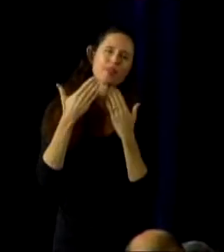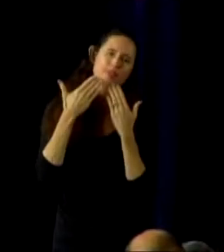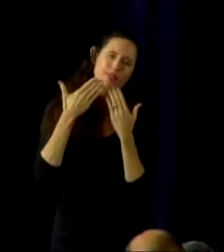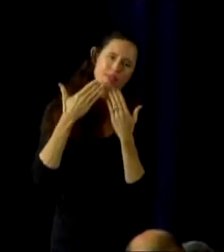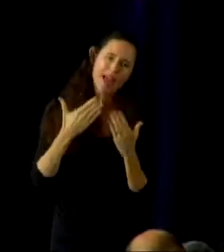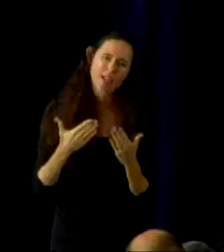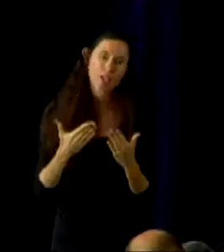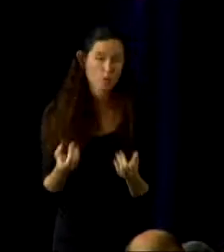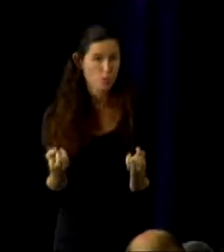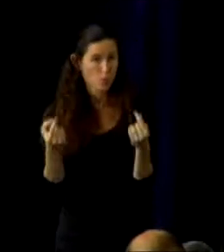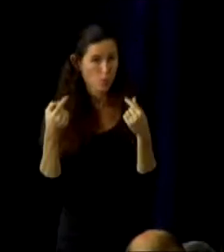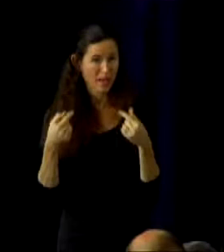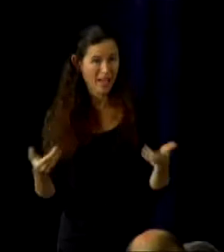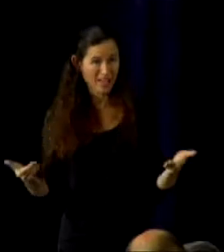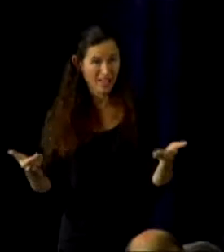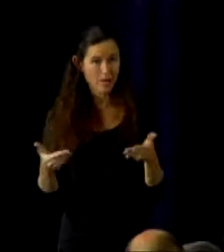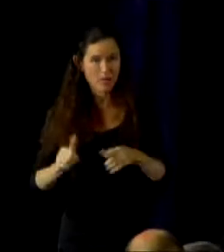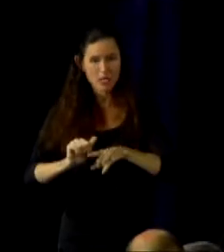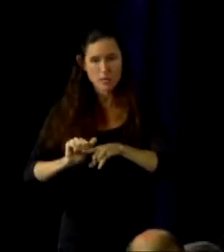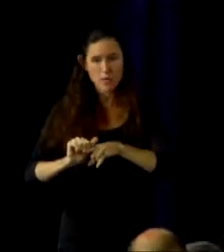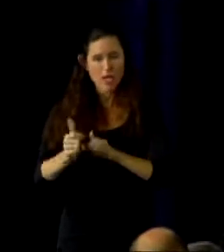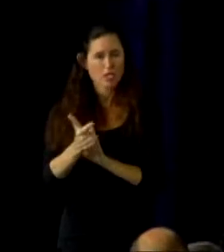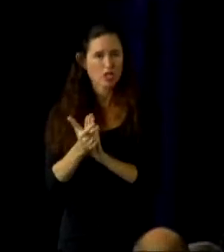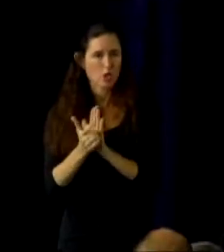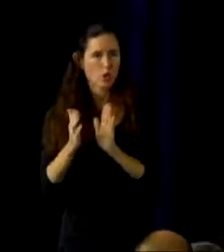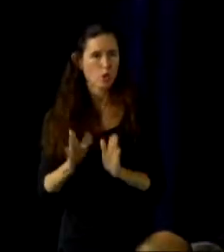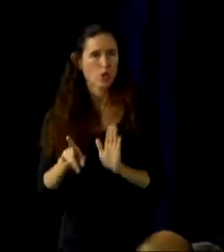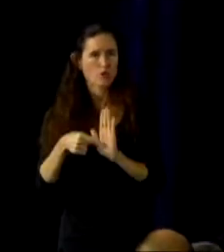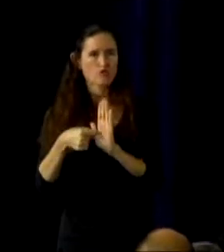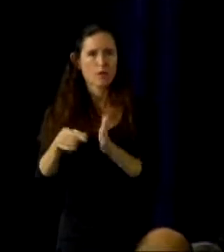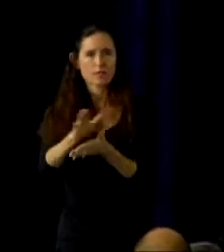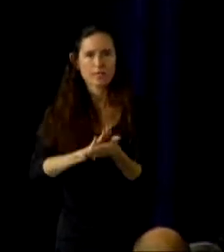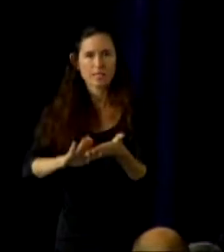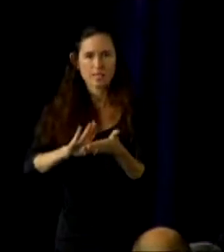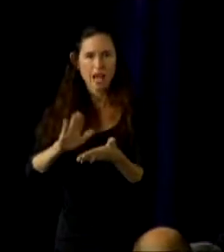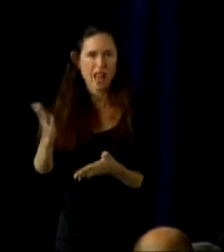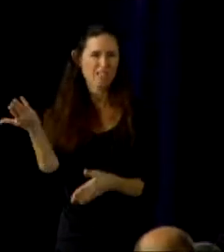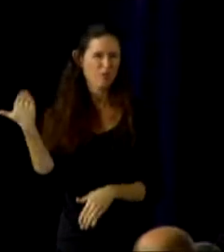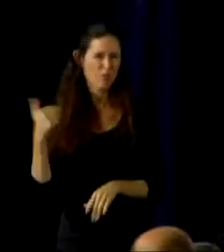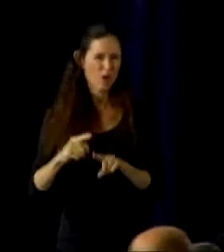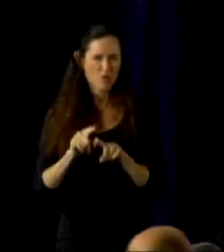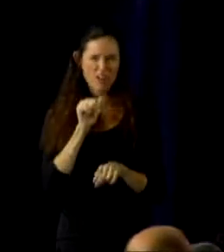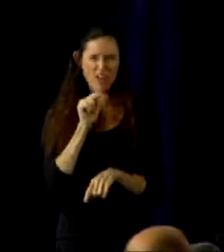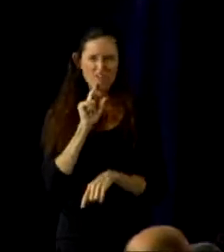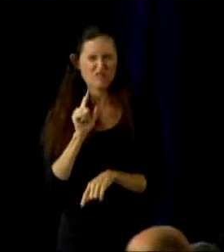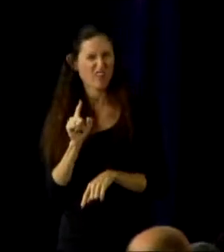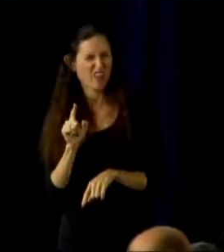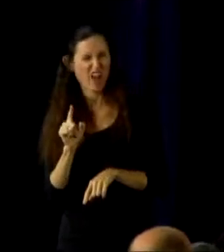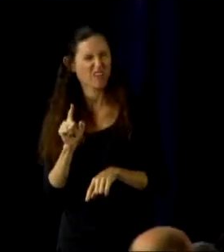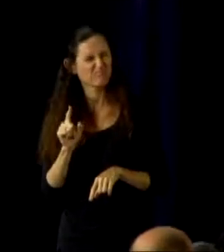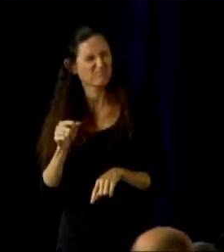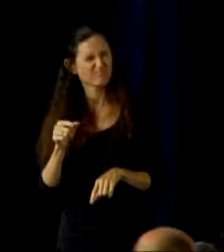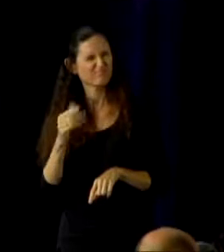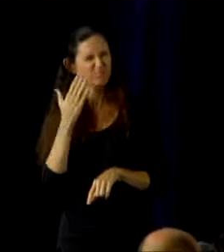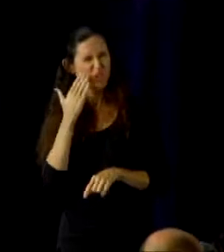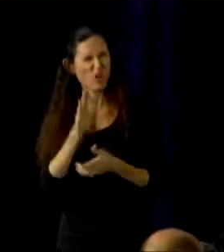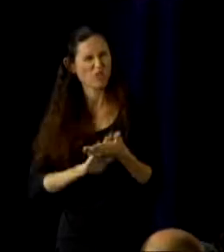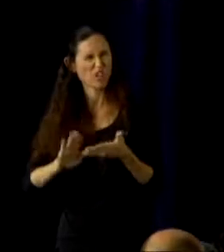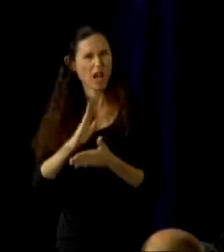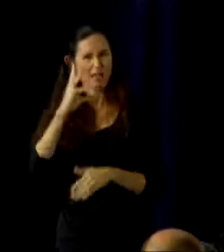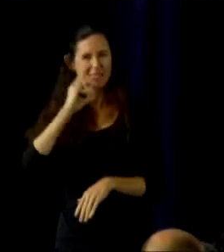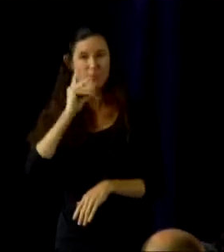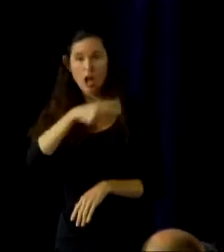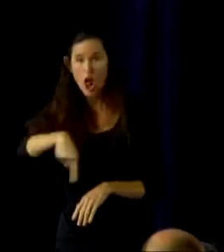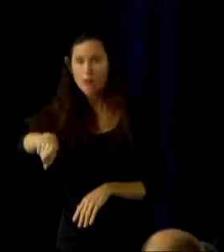As I said, I came in here as a practicing lawyer who had represented the college before but didn't really have higher education experience. You all have made it easy